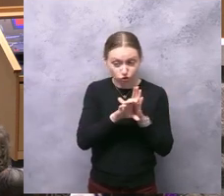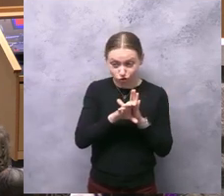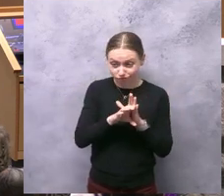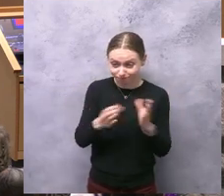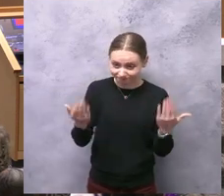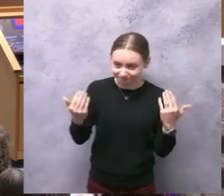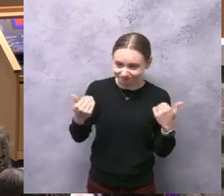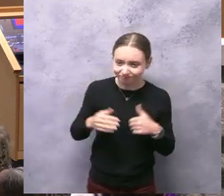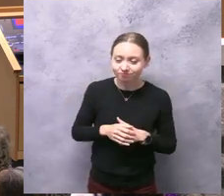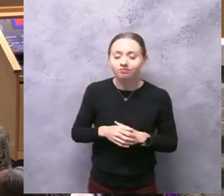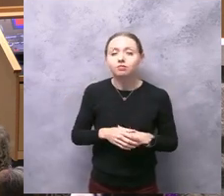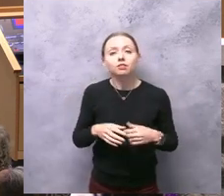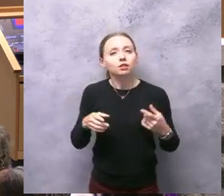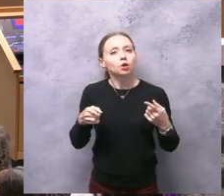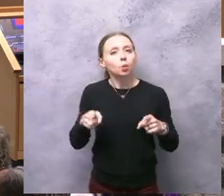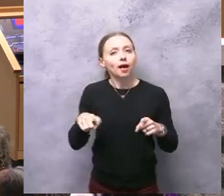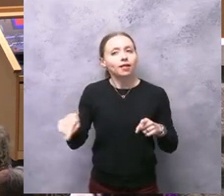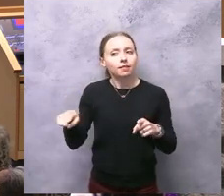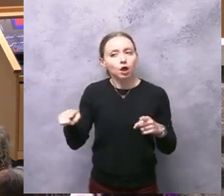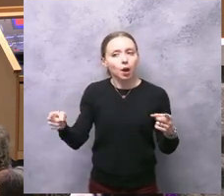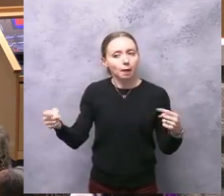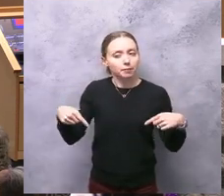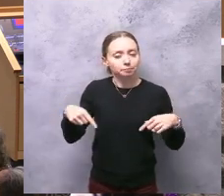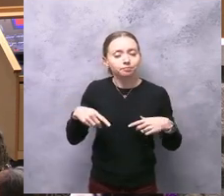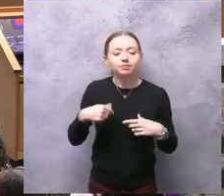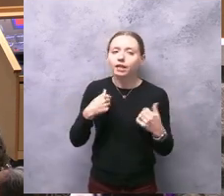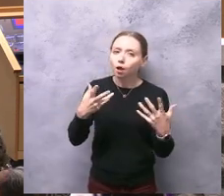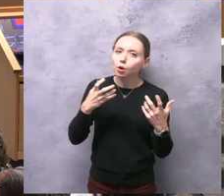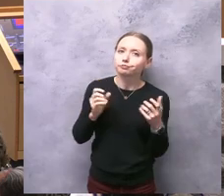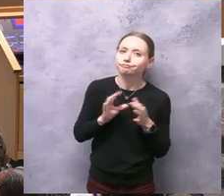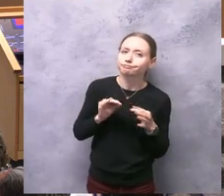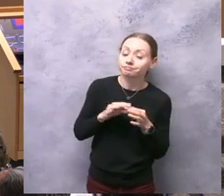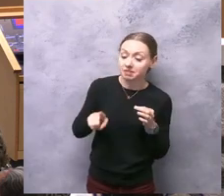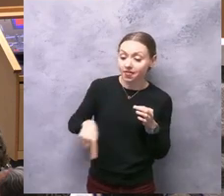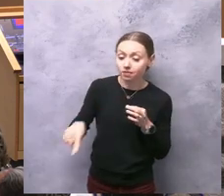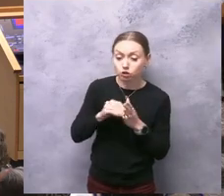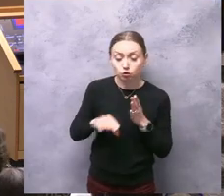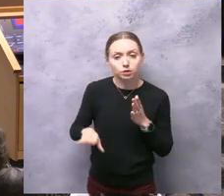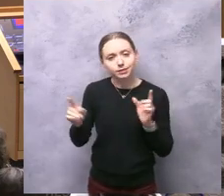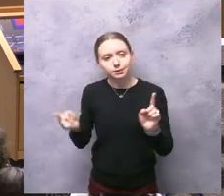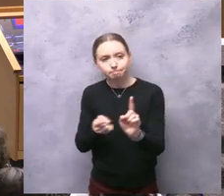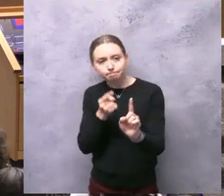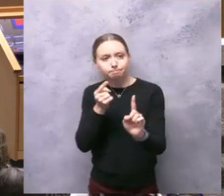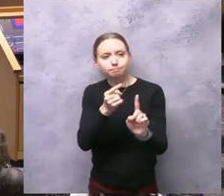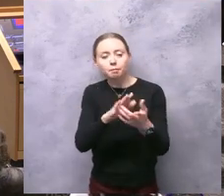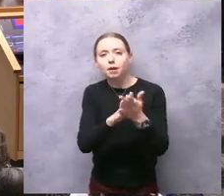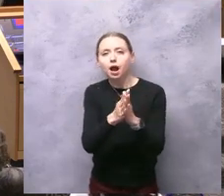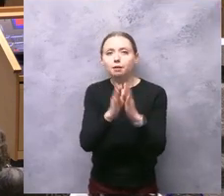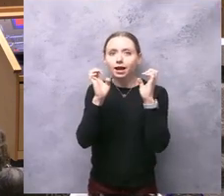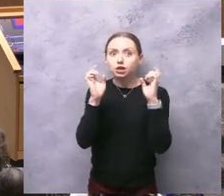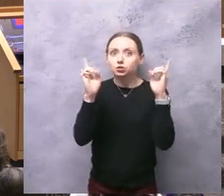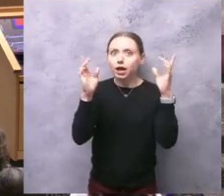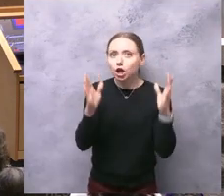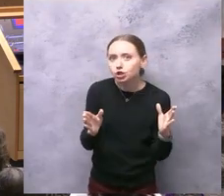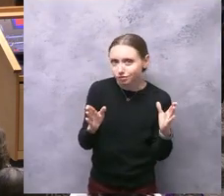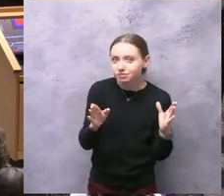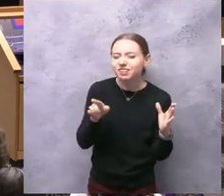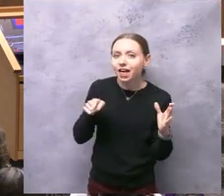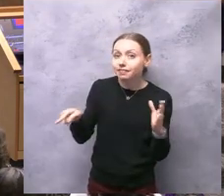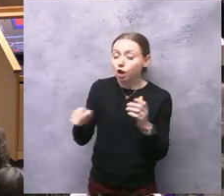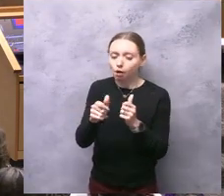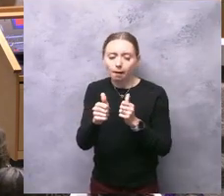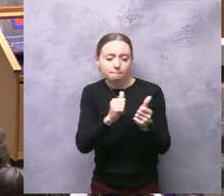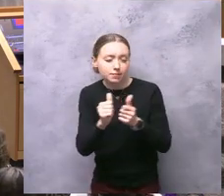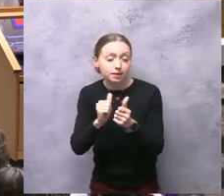While they're coming up, I'd like to say thank you that these students aspire to become educators, and they're competing in events that are directly